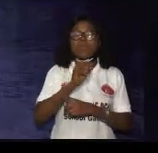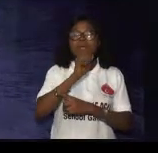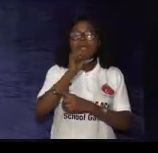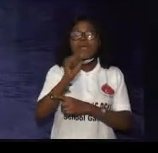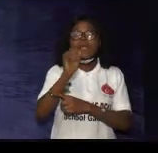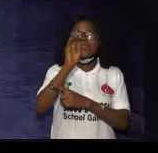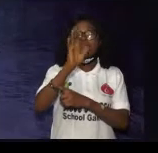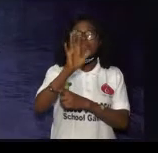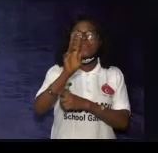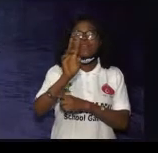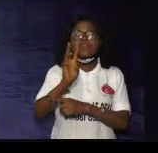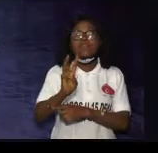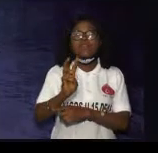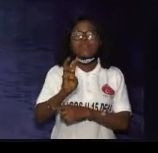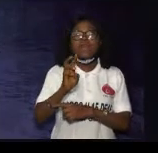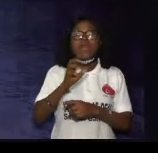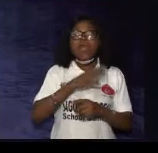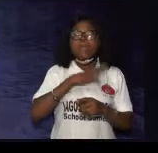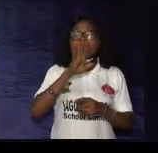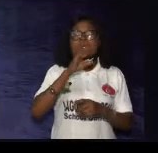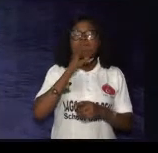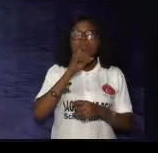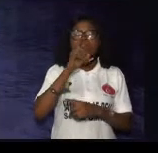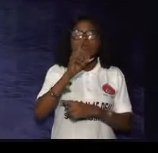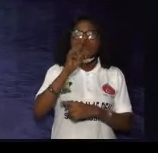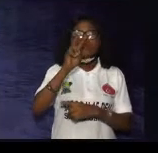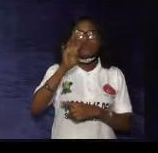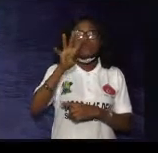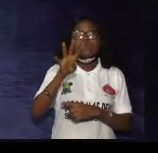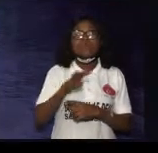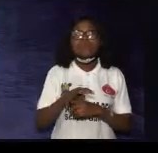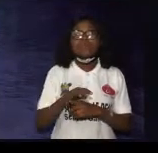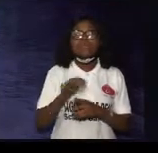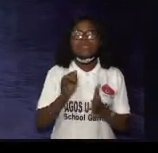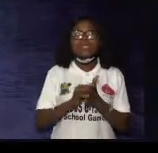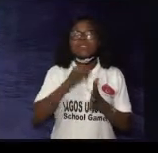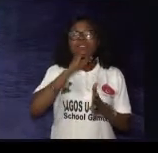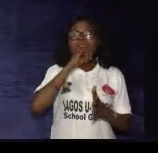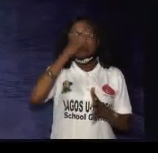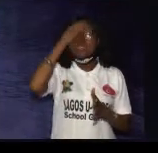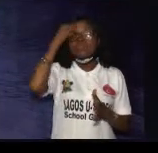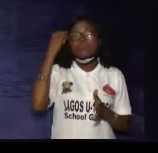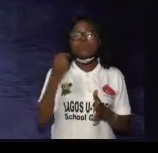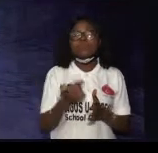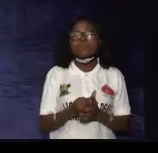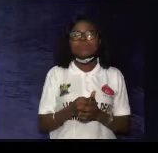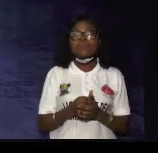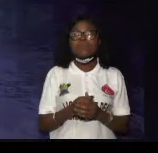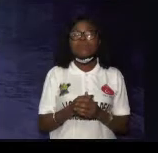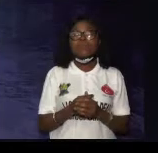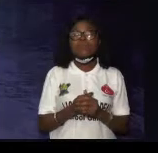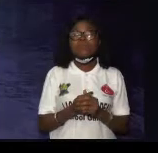A is 56 and B is 124. And that is because